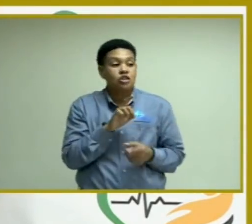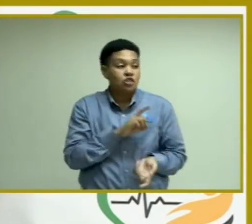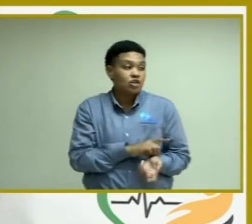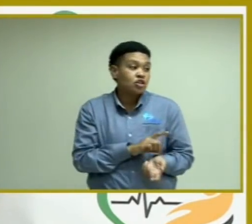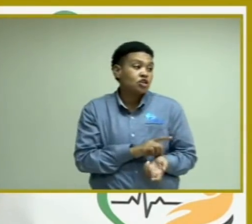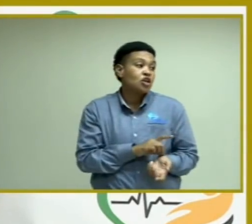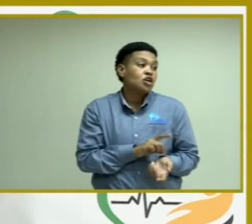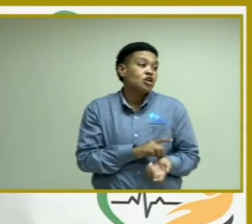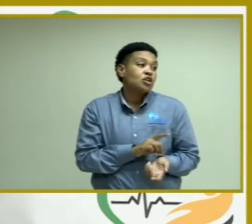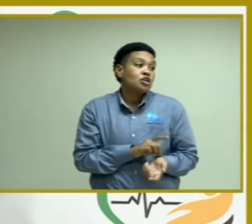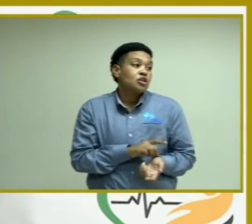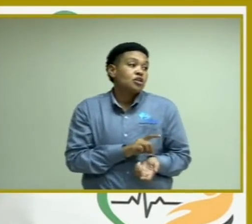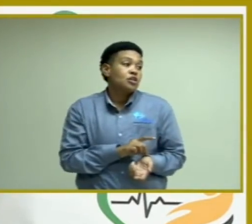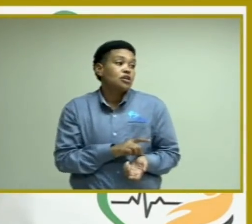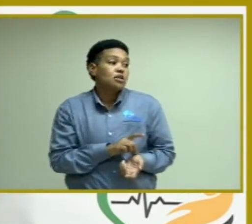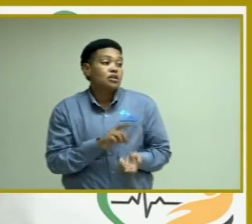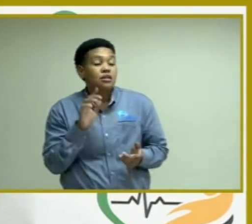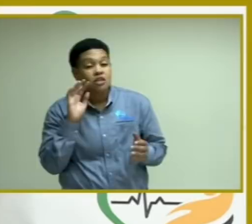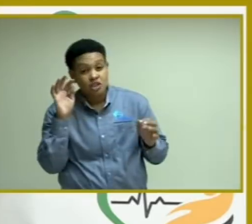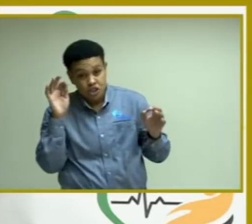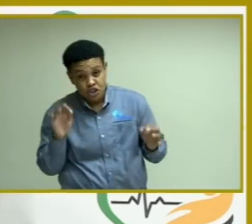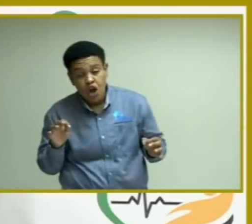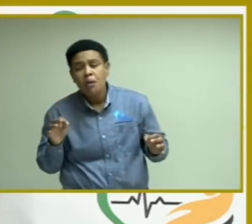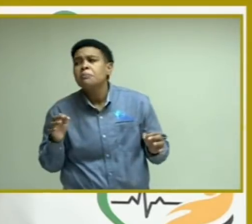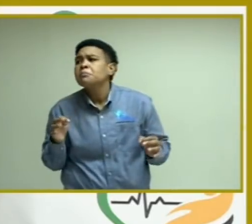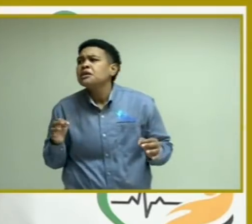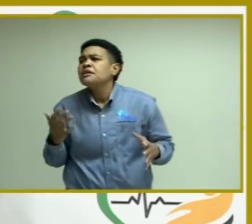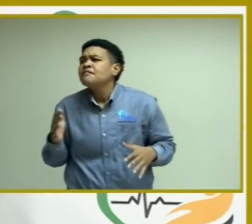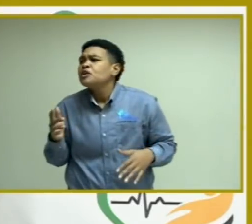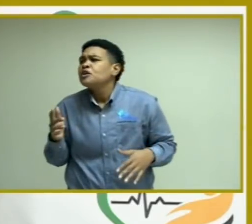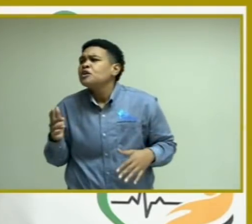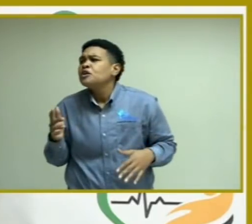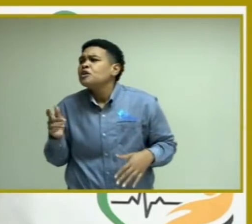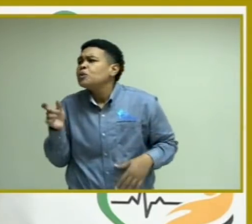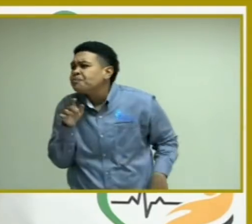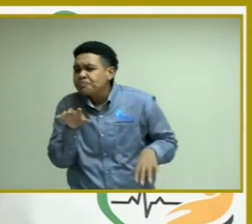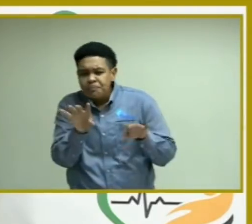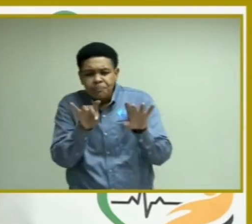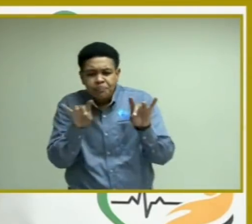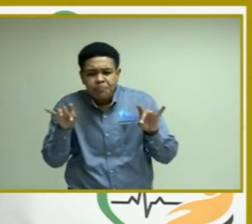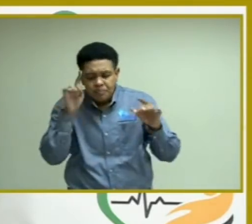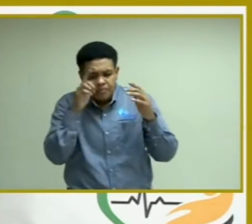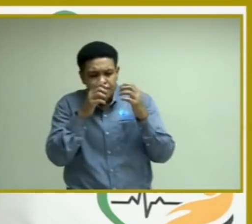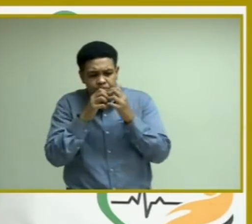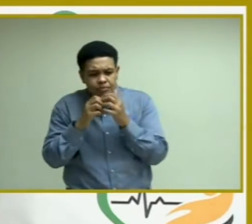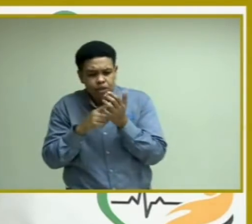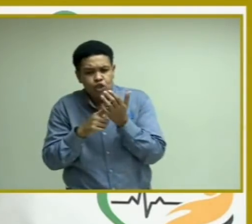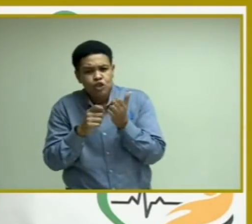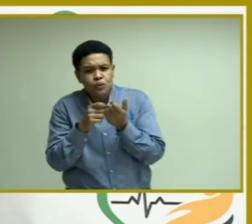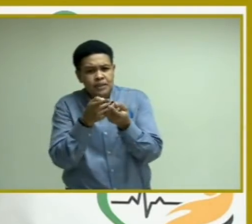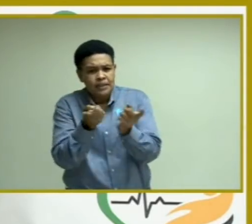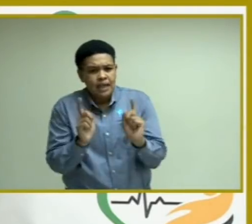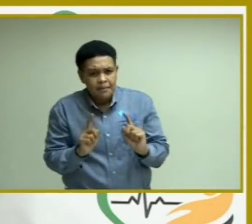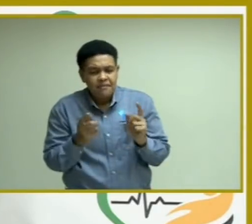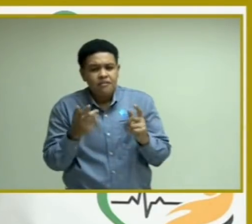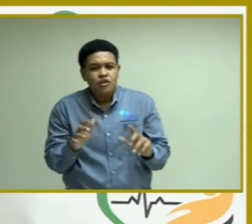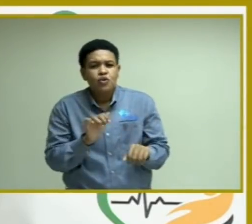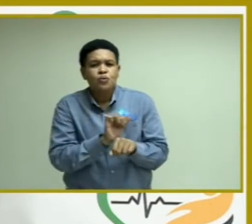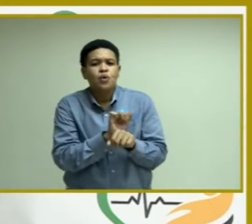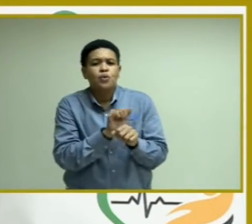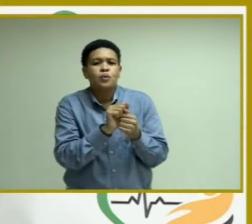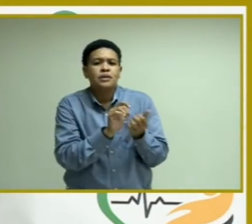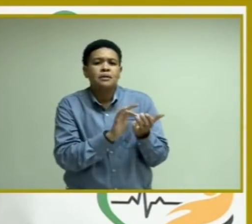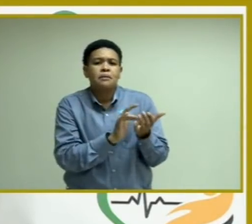have been determined on based on collaboration or discussions with them, working with the